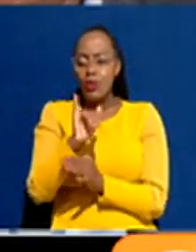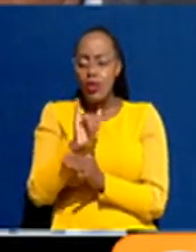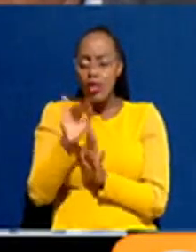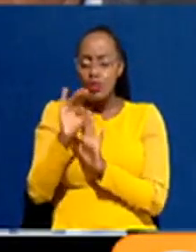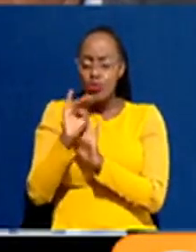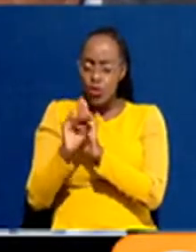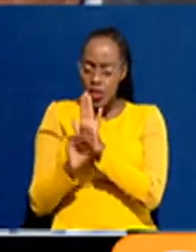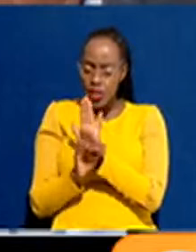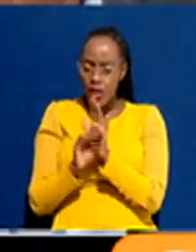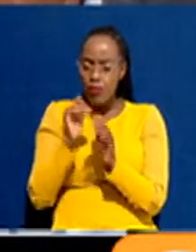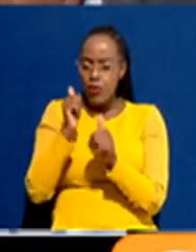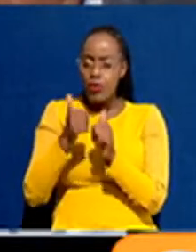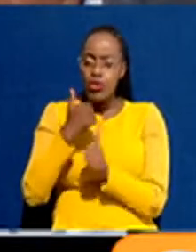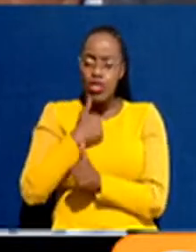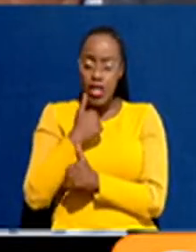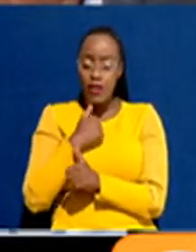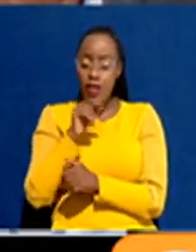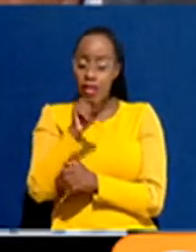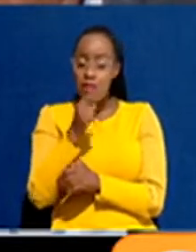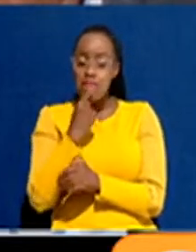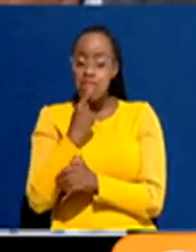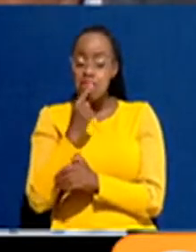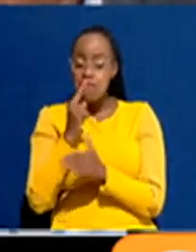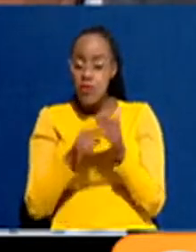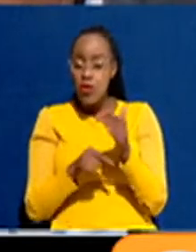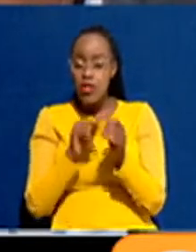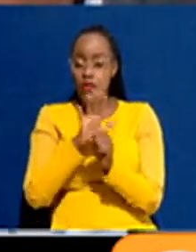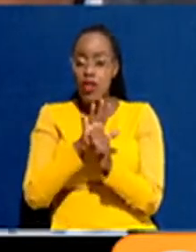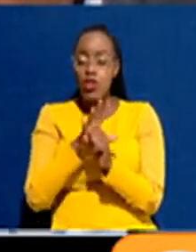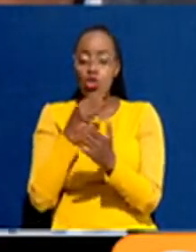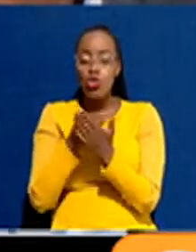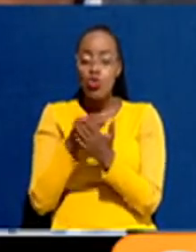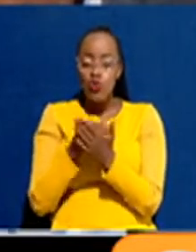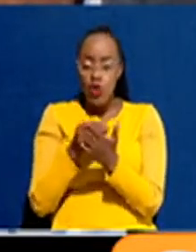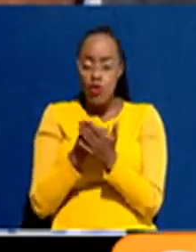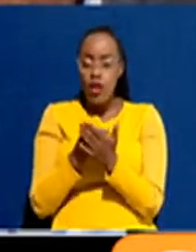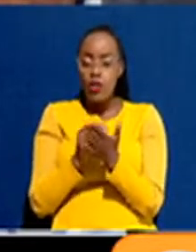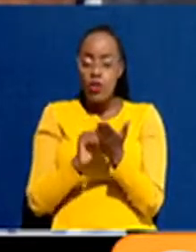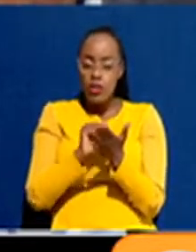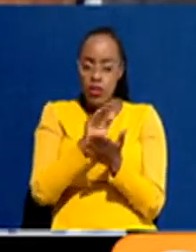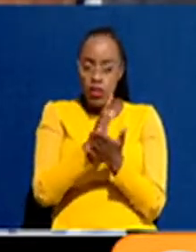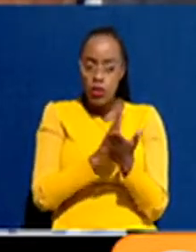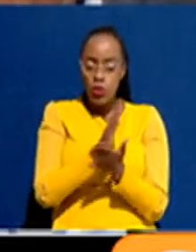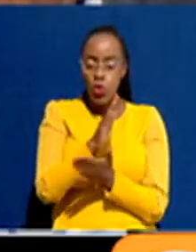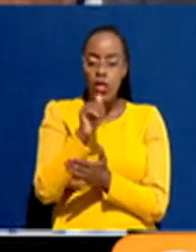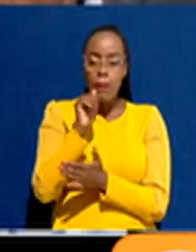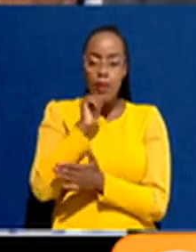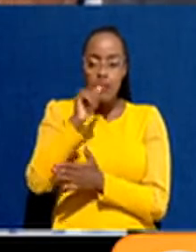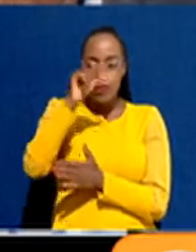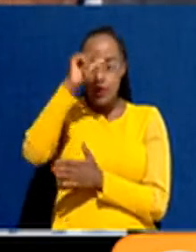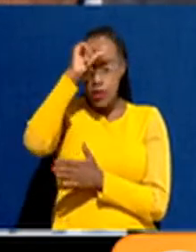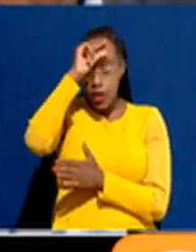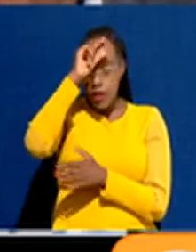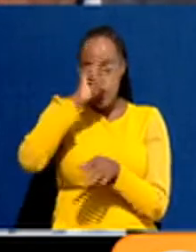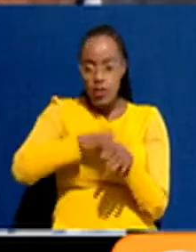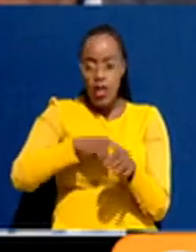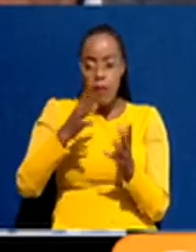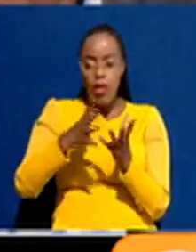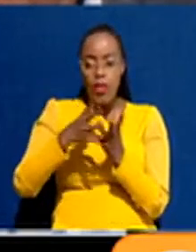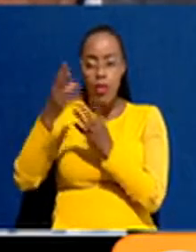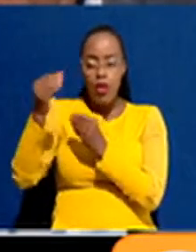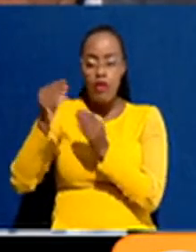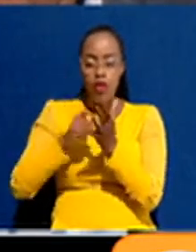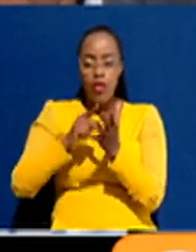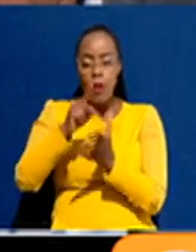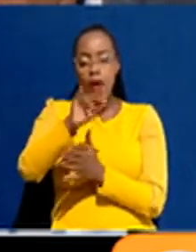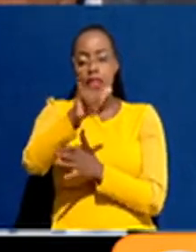program, it is said that a lot of money was put by the British government as it was leaving for the purchase